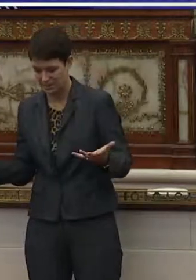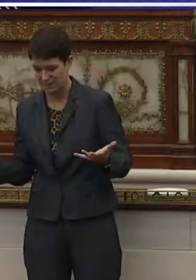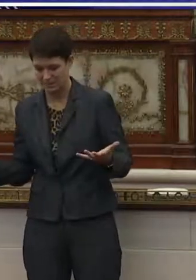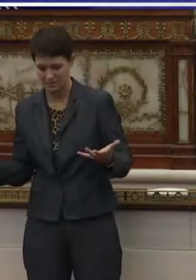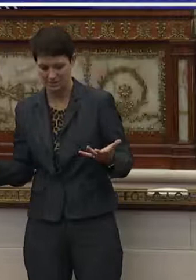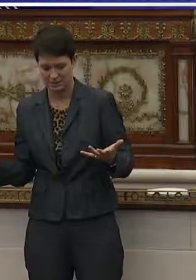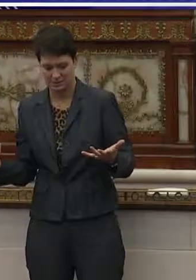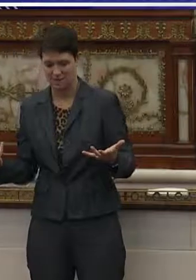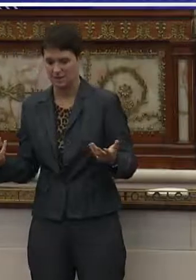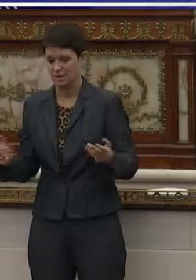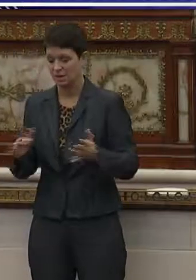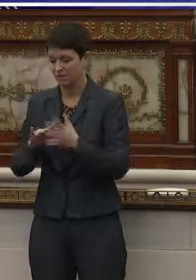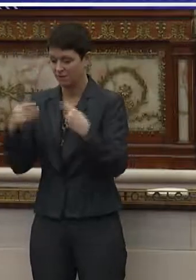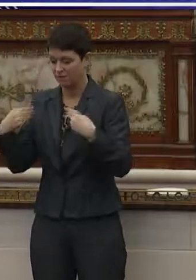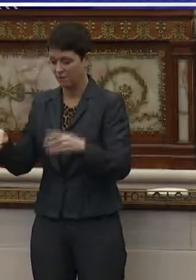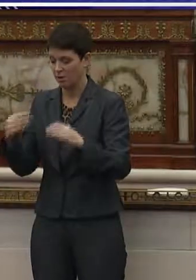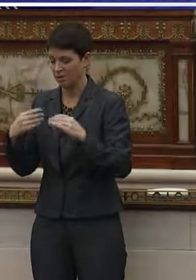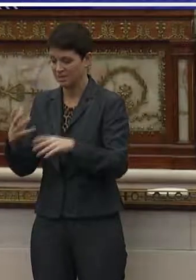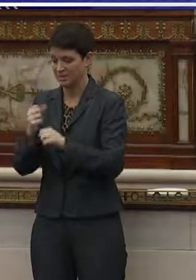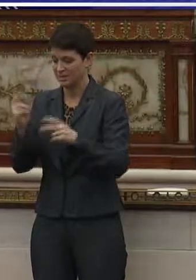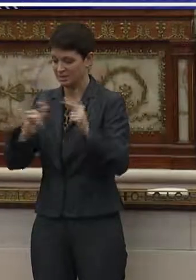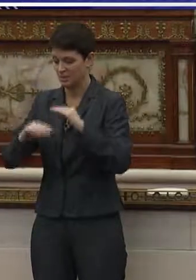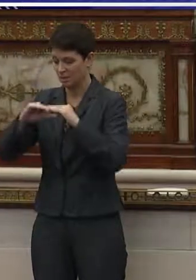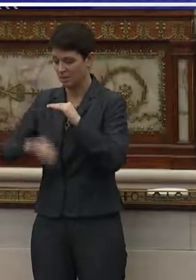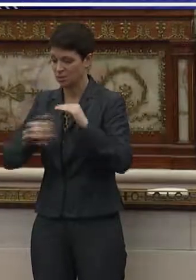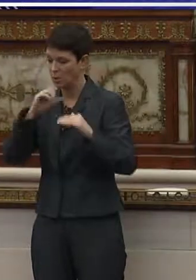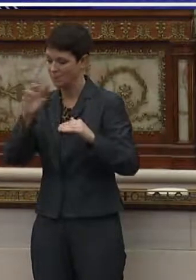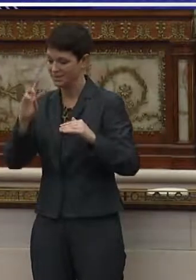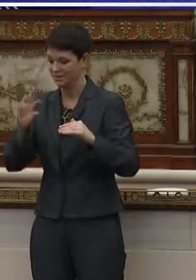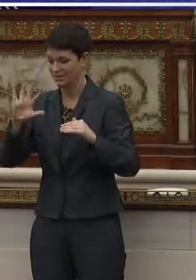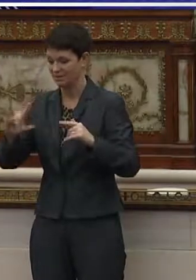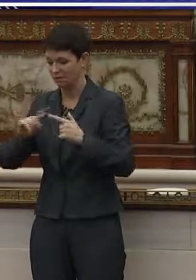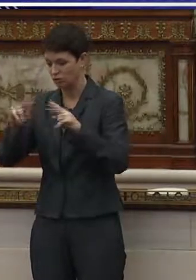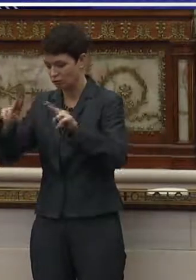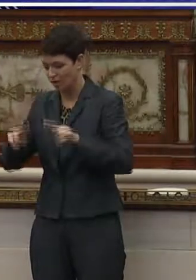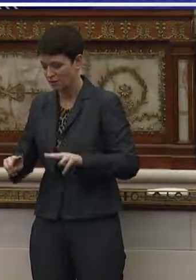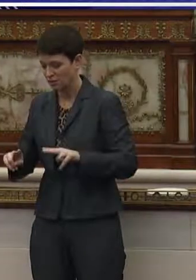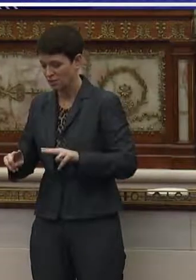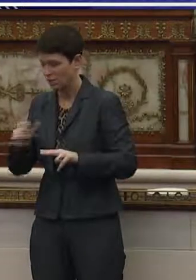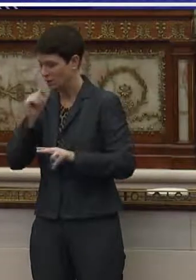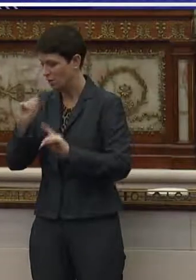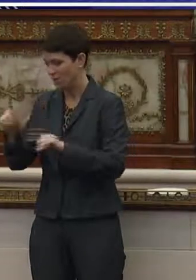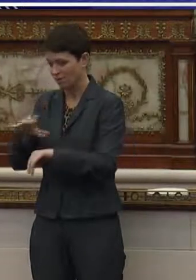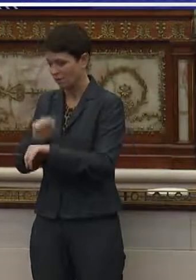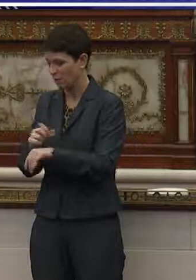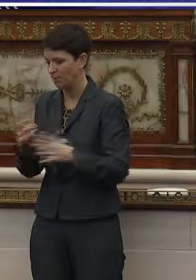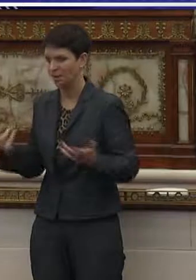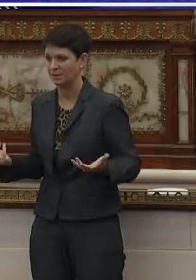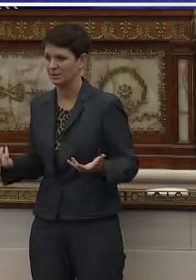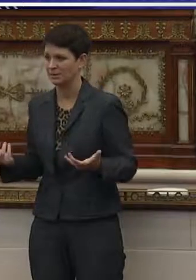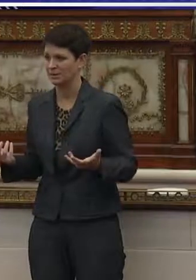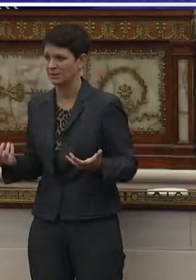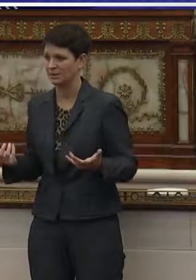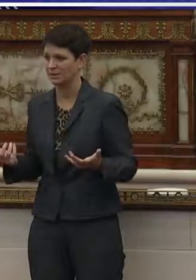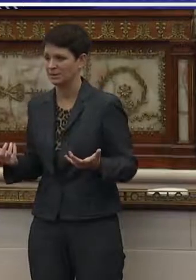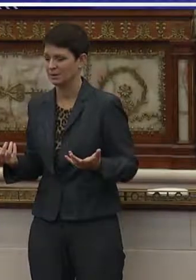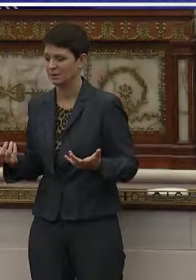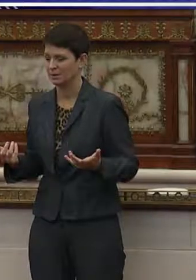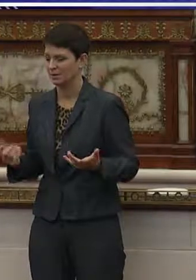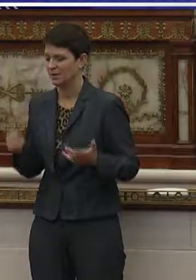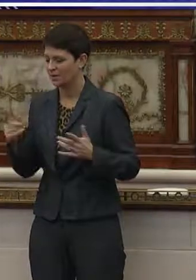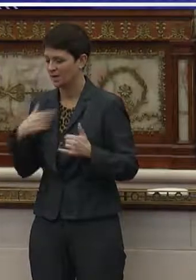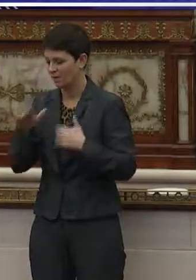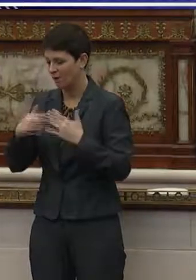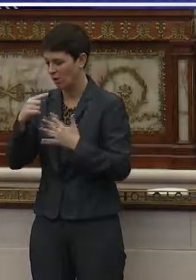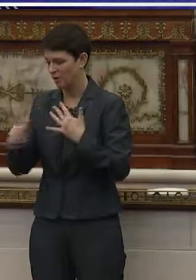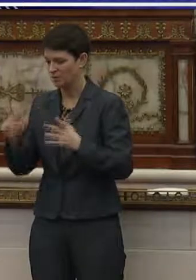if the pharmacy gets a whole bunch of people under 65 to register, they don't get an appointment. So that appointment, they could have all